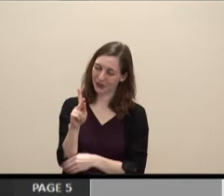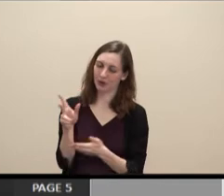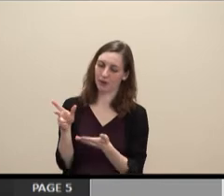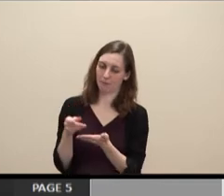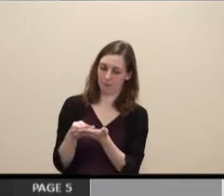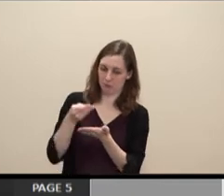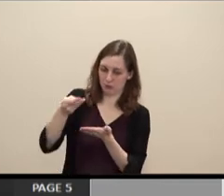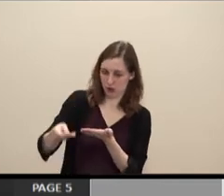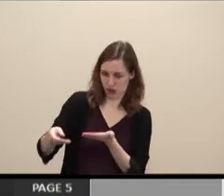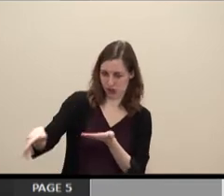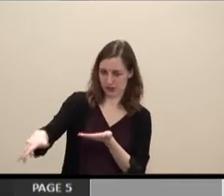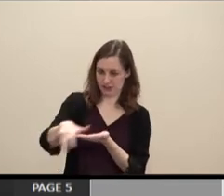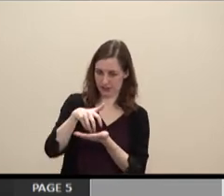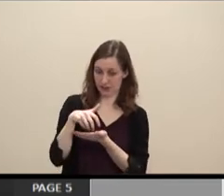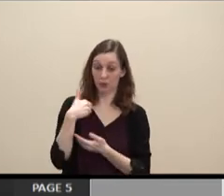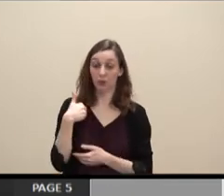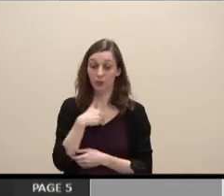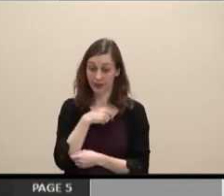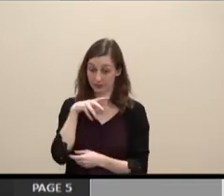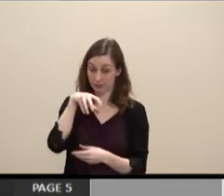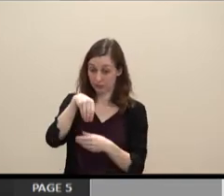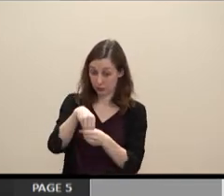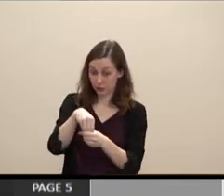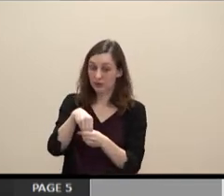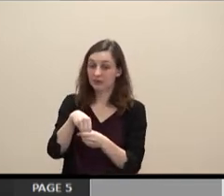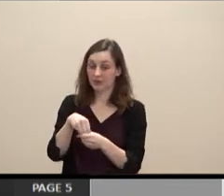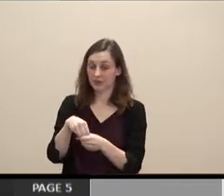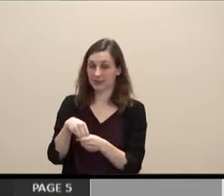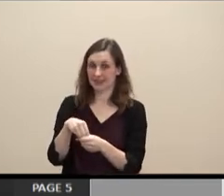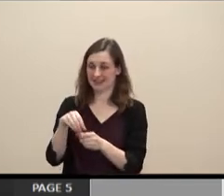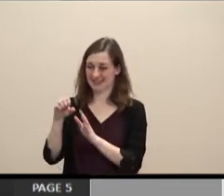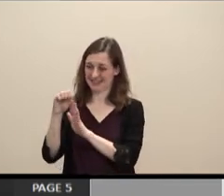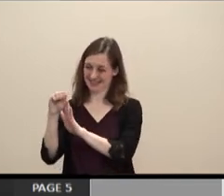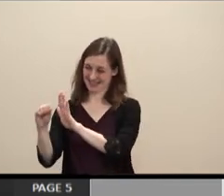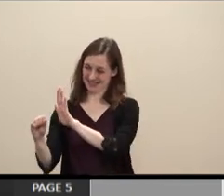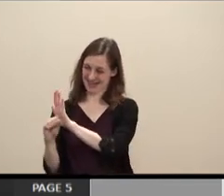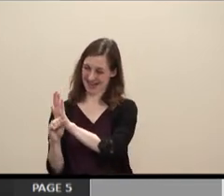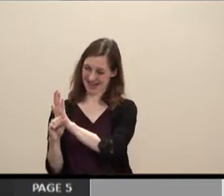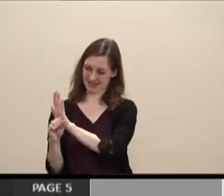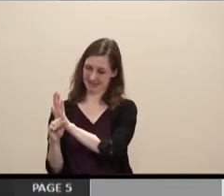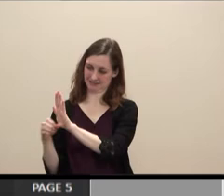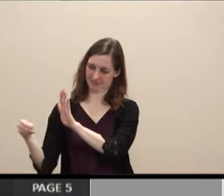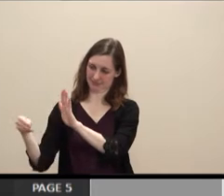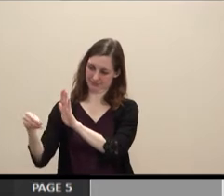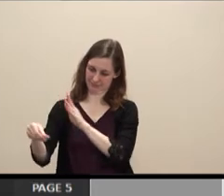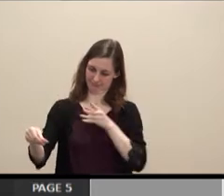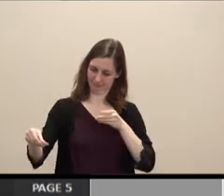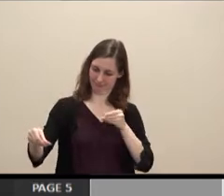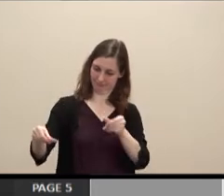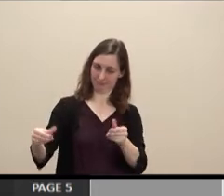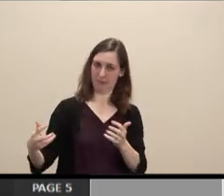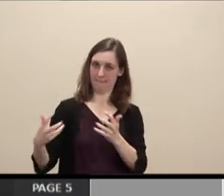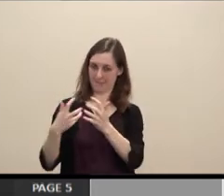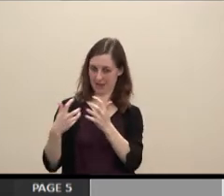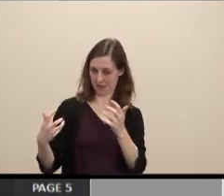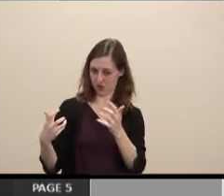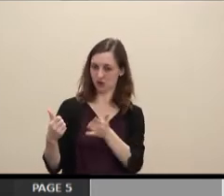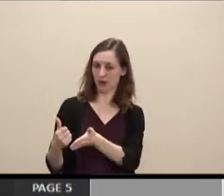stimulus funds where we got a match from the state on a bulk purchase of technology.